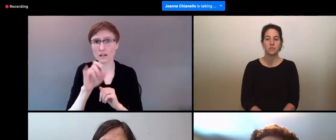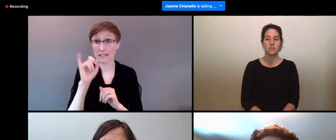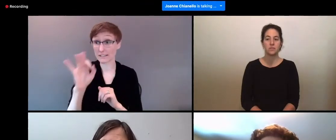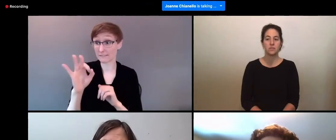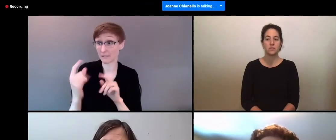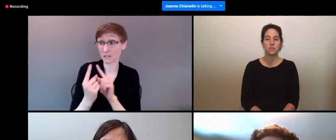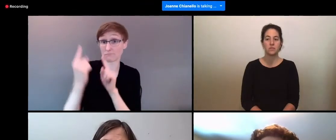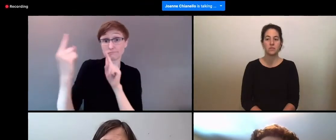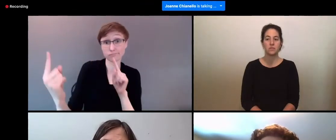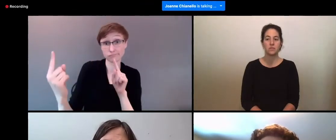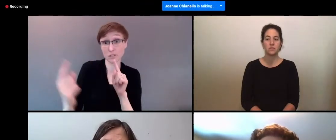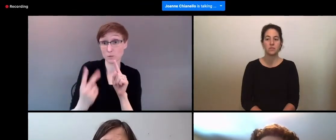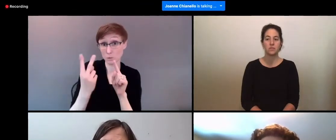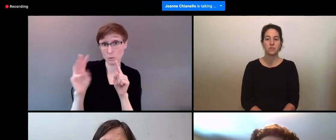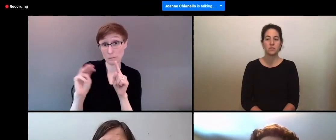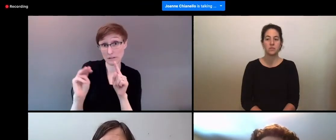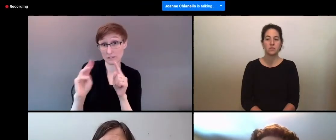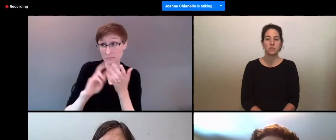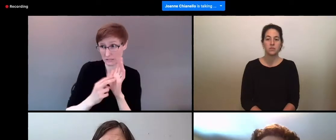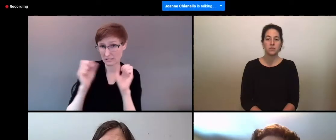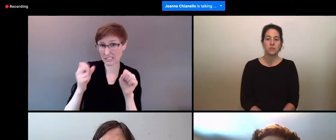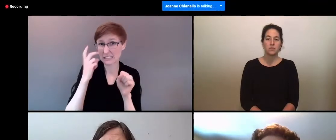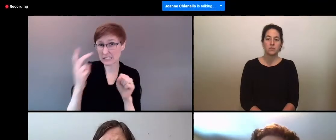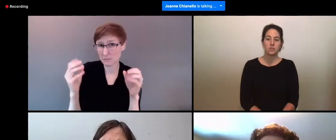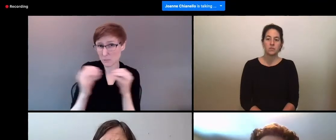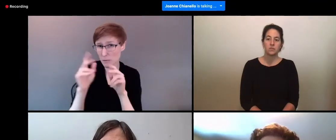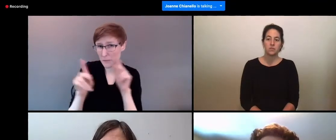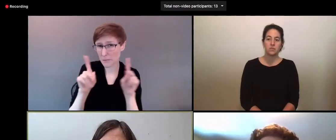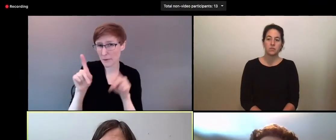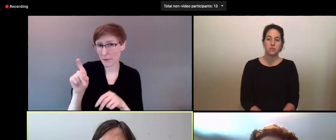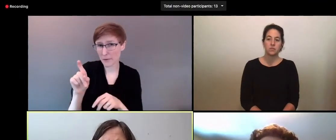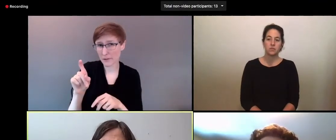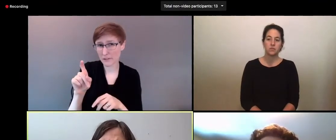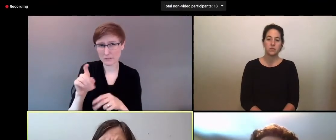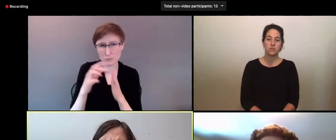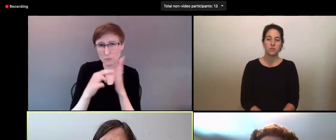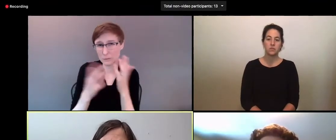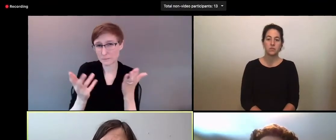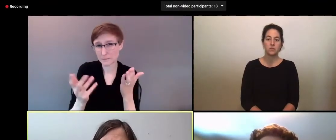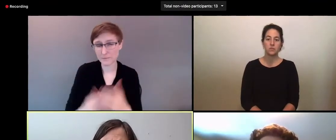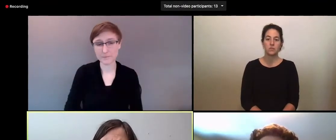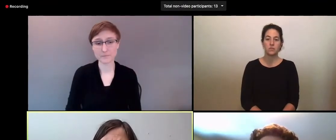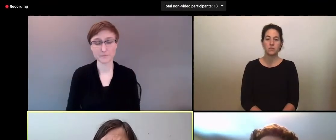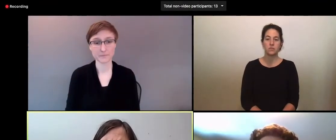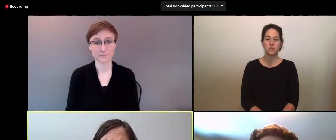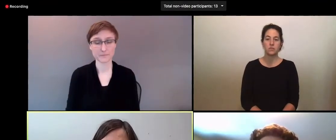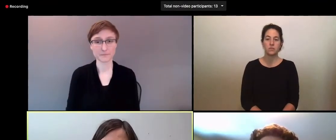Can you see more than that many people? So obviously right. They're trying to work out the rules. Yeah. Let me go back,